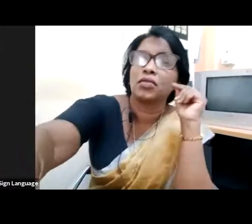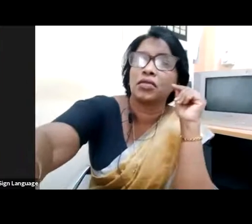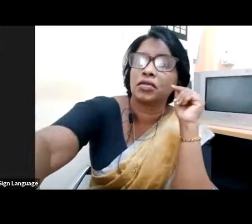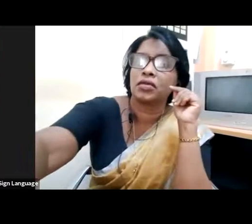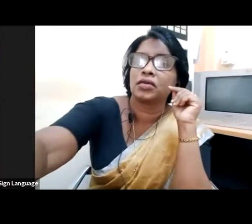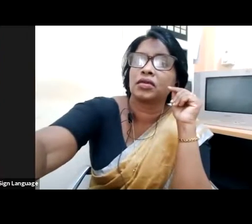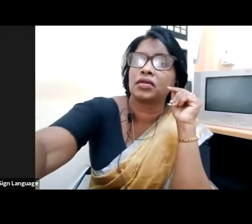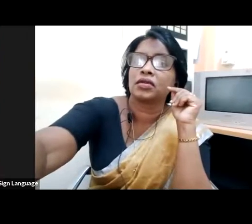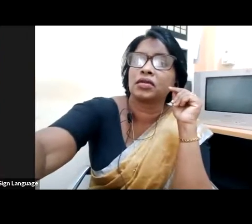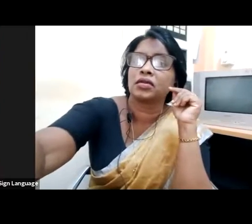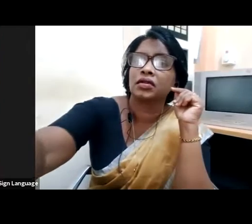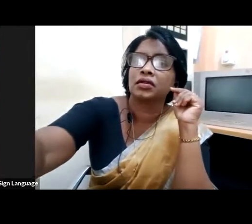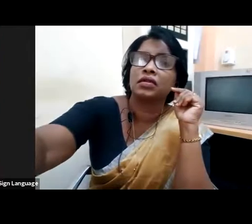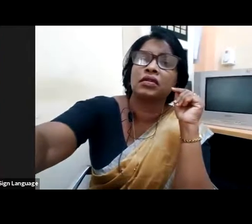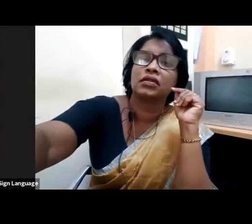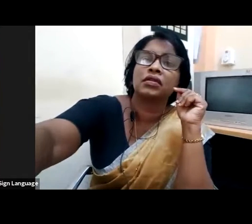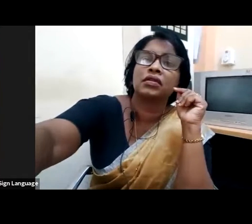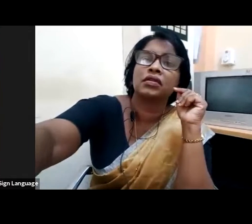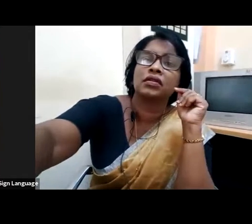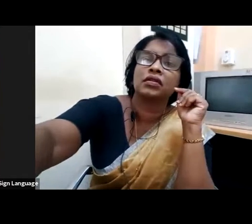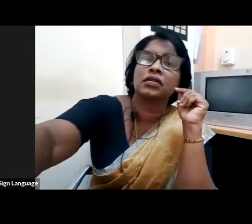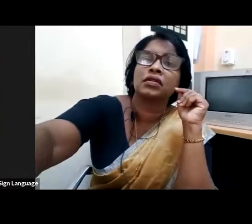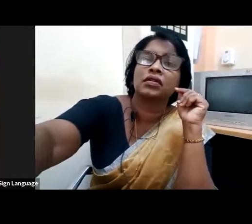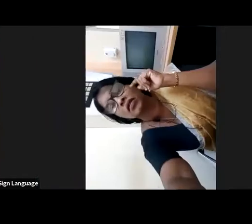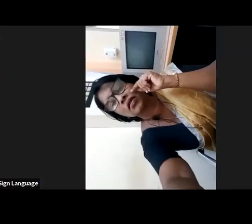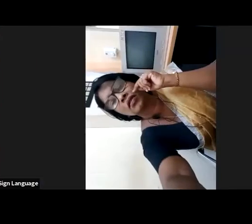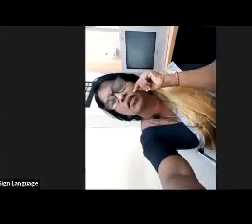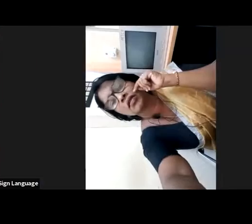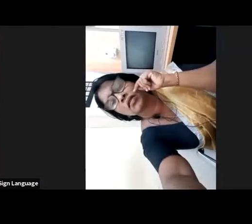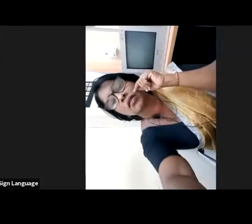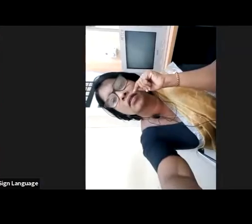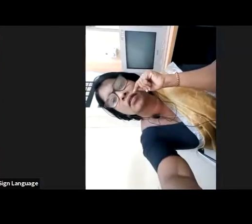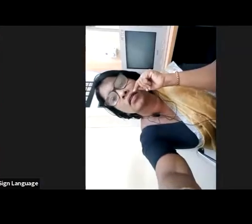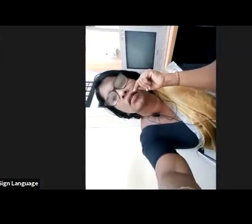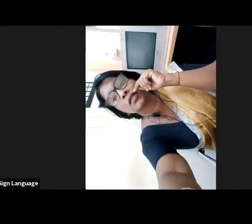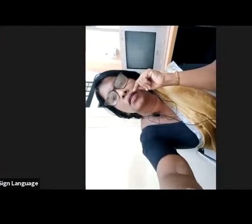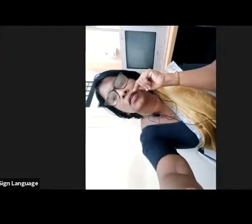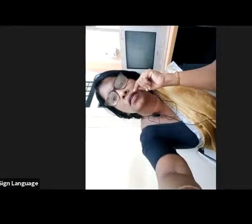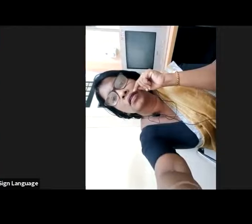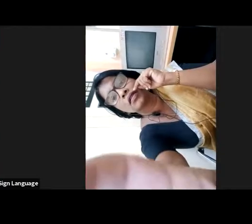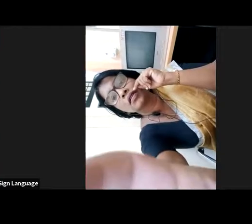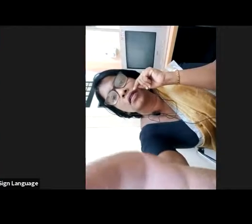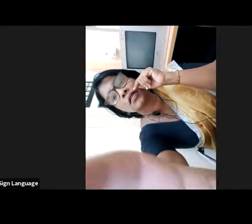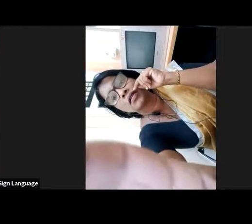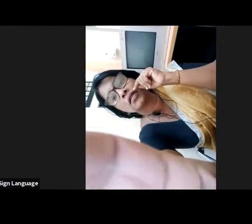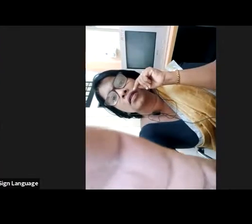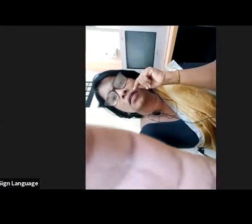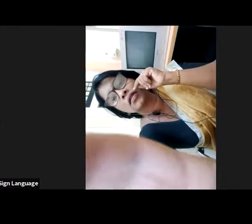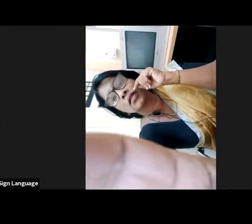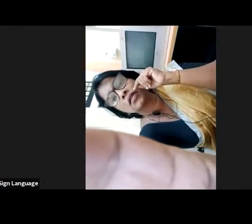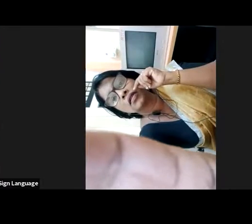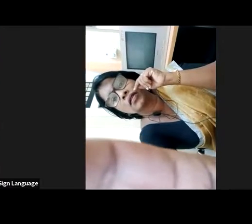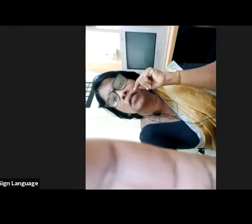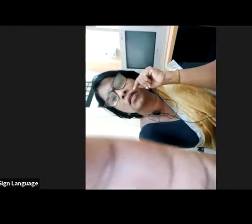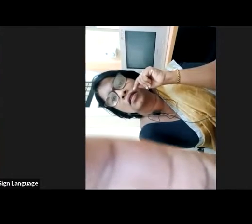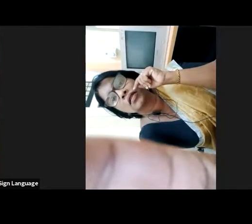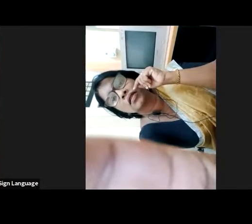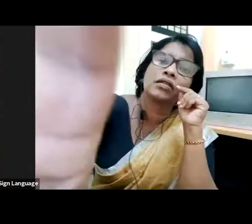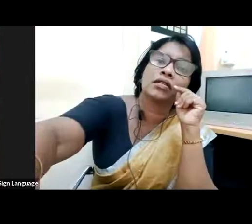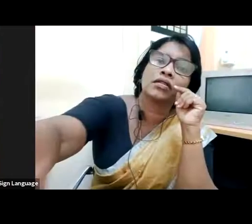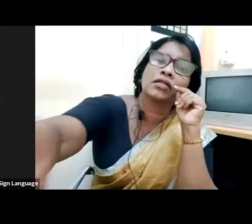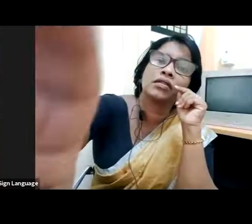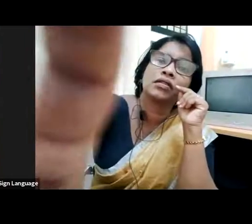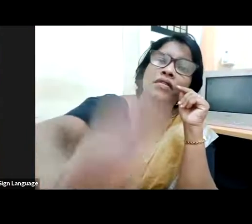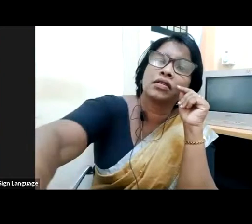your organization, so that you are part of the solution and don't remain part of the